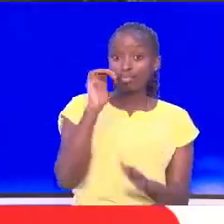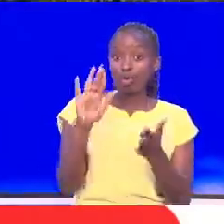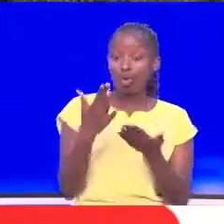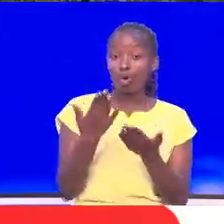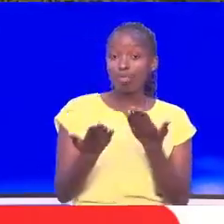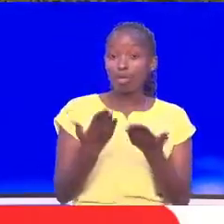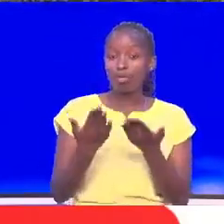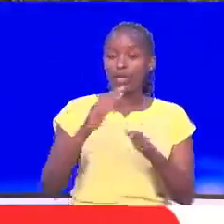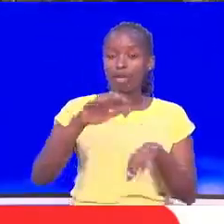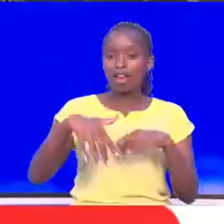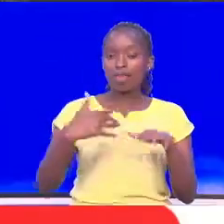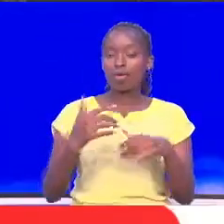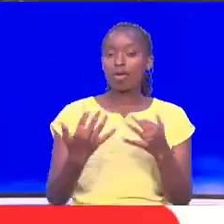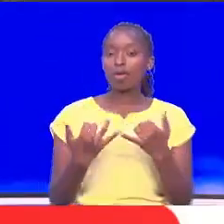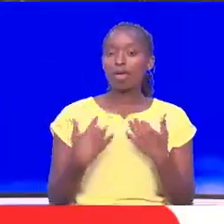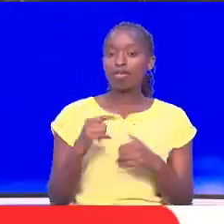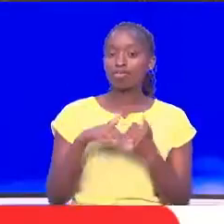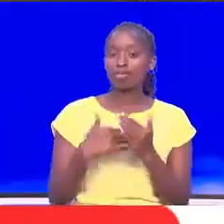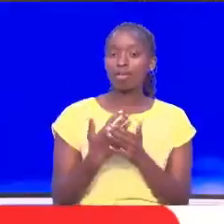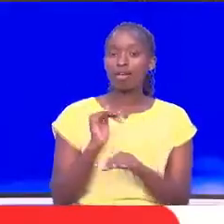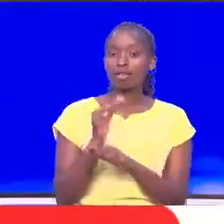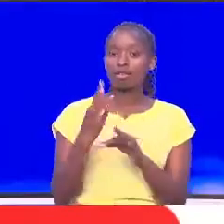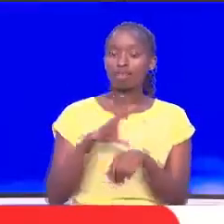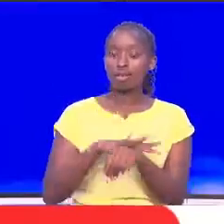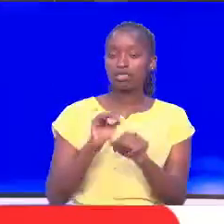imeombwa kuelekeza msaada wake kwa waathiriwa.